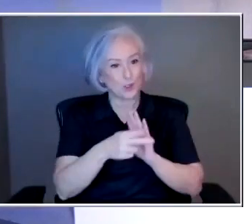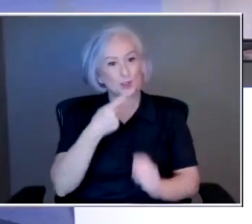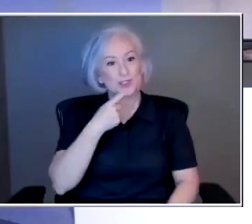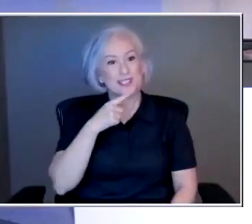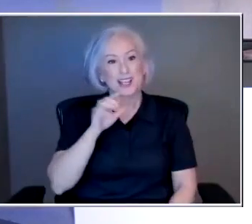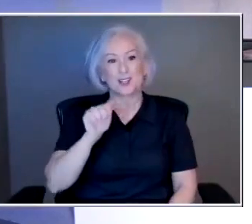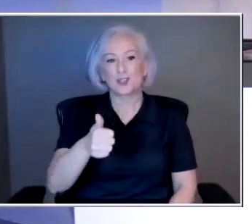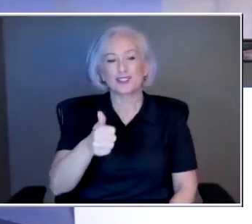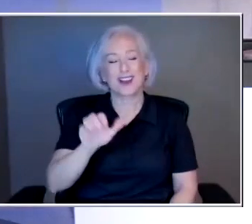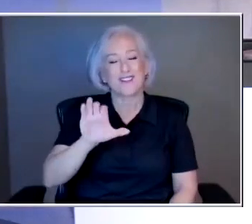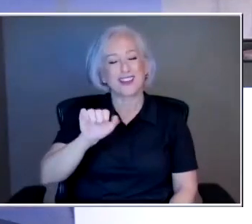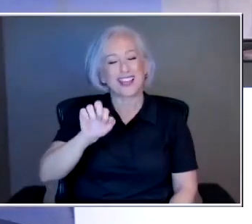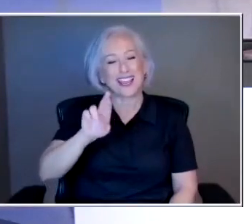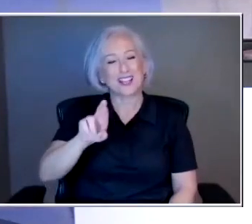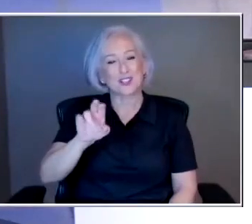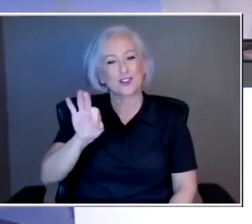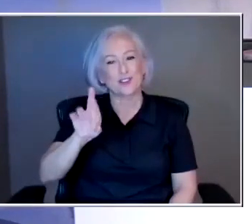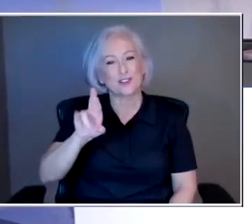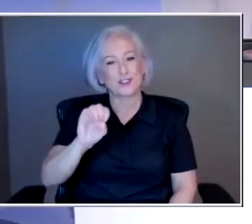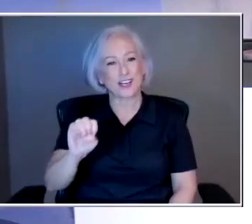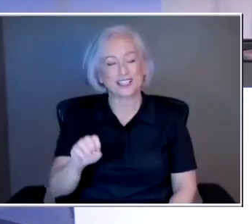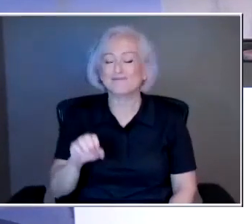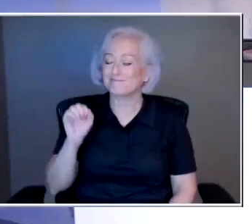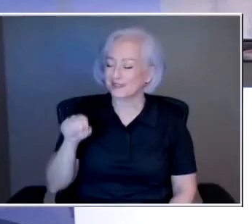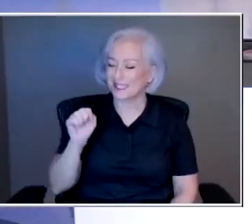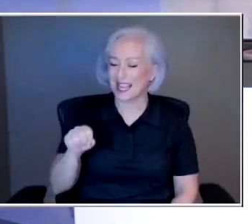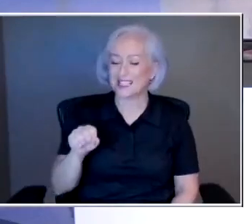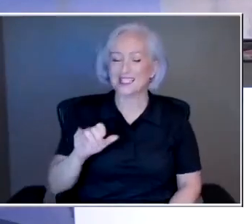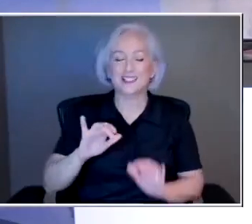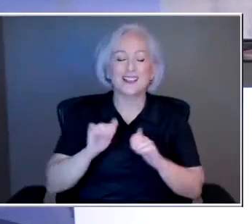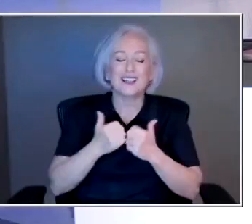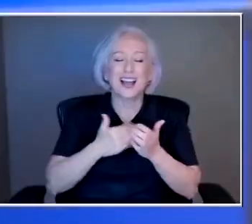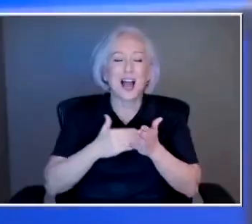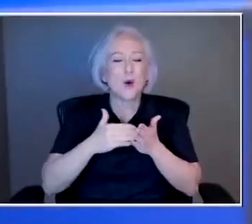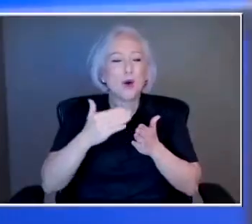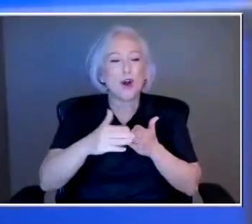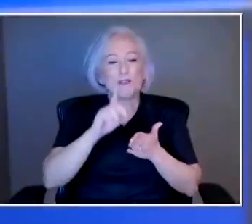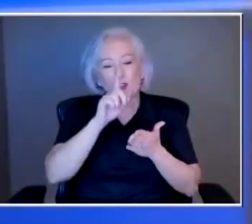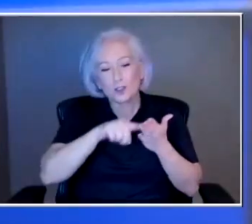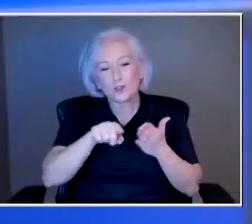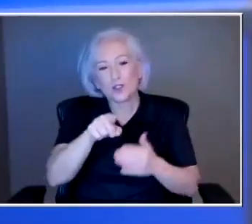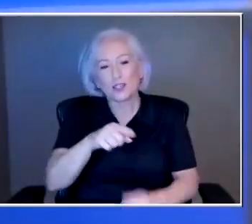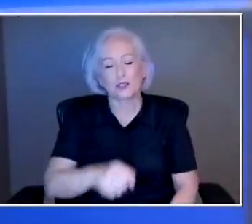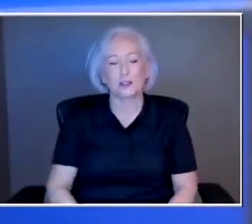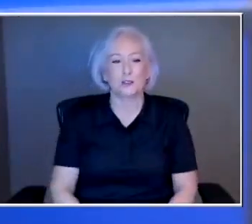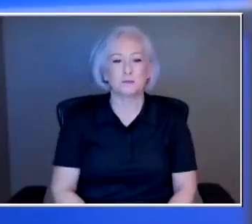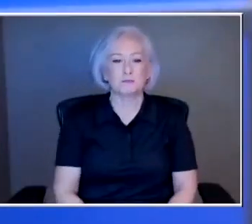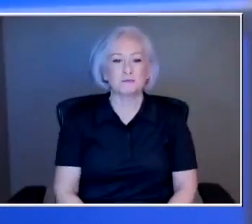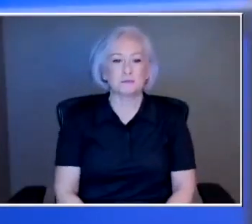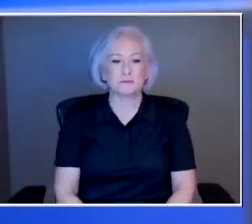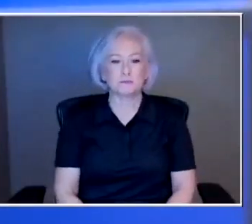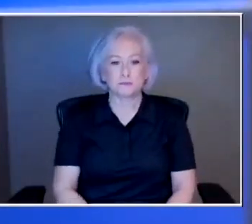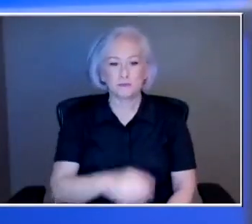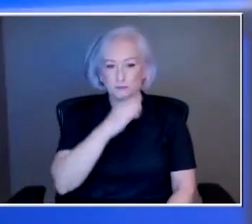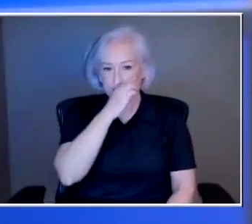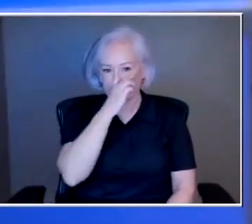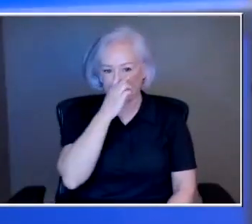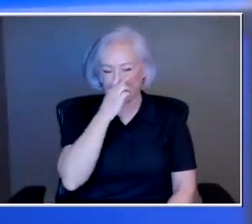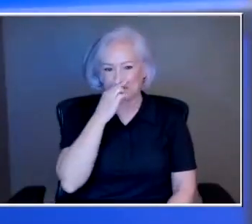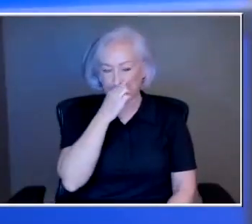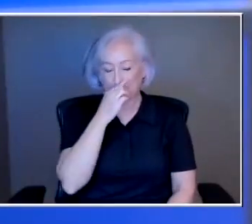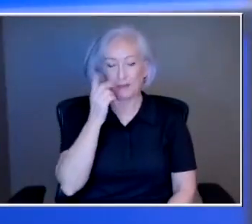So how often do you get checked? What's the future look like for you? Well, right now I go see Dr. Sharma once a